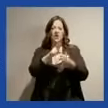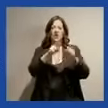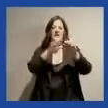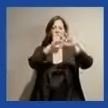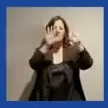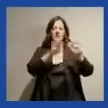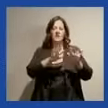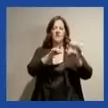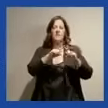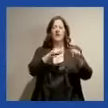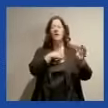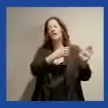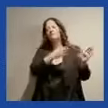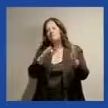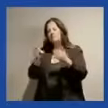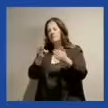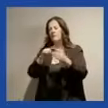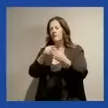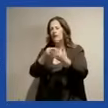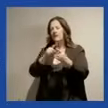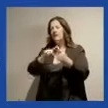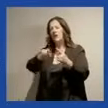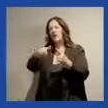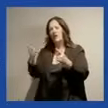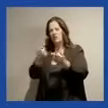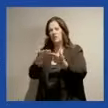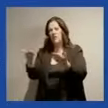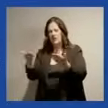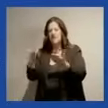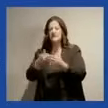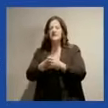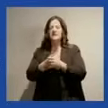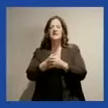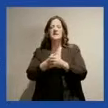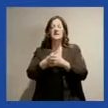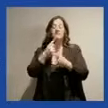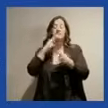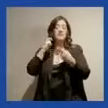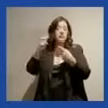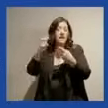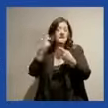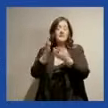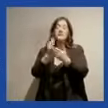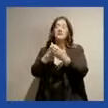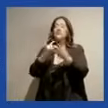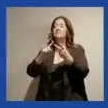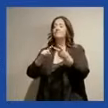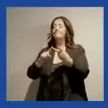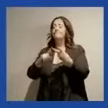gas fund. And so you'll see some of those shifts in there. Transit budget substantially